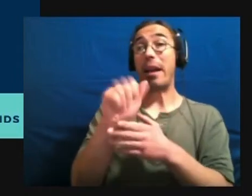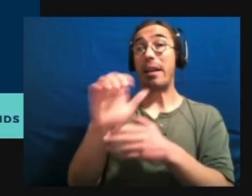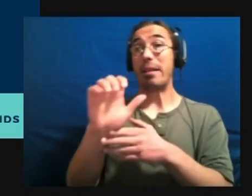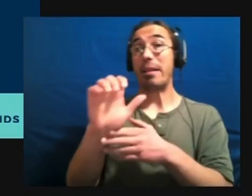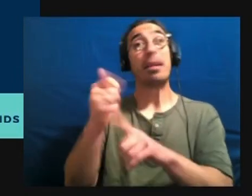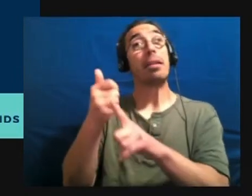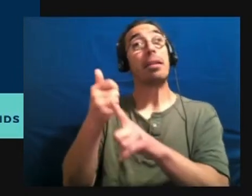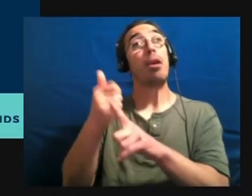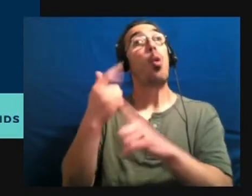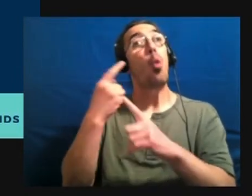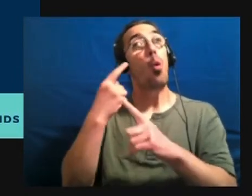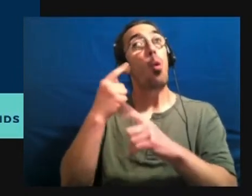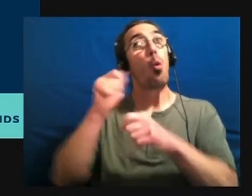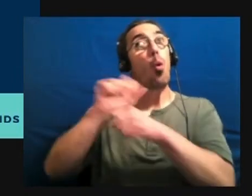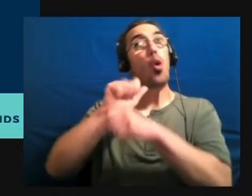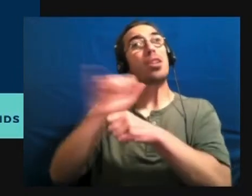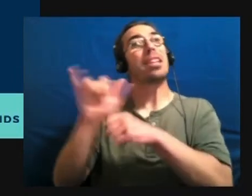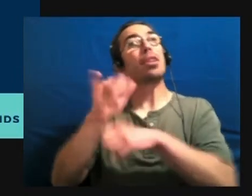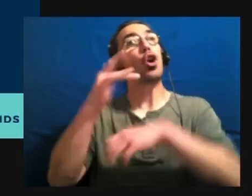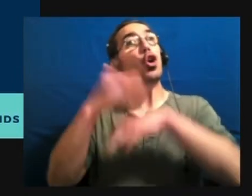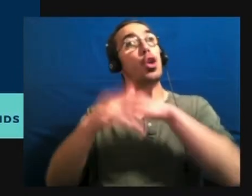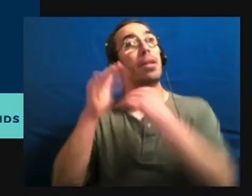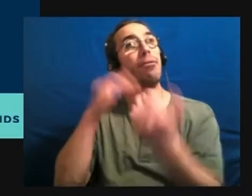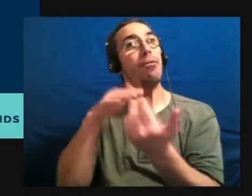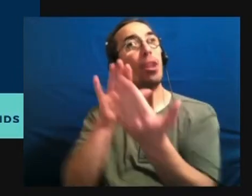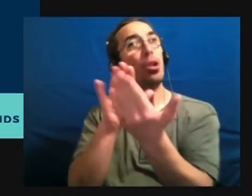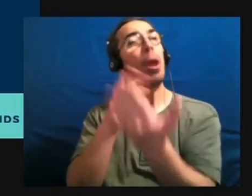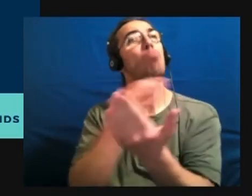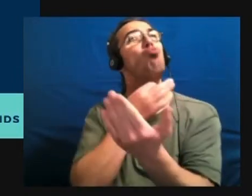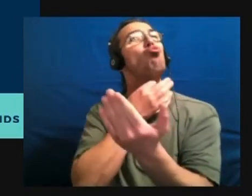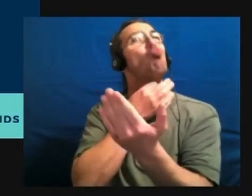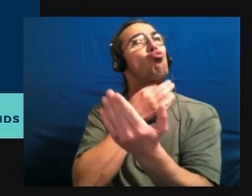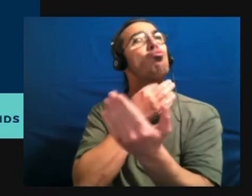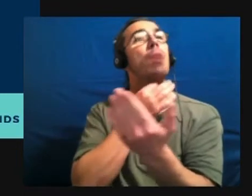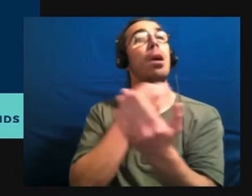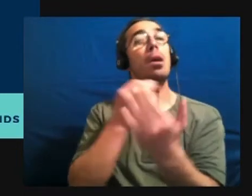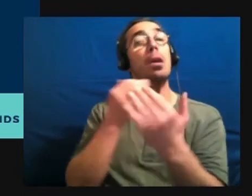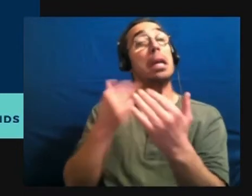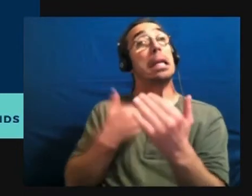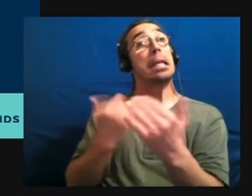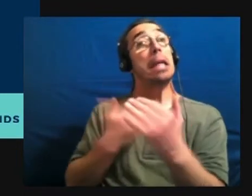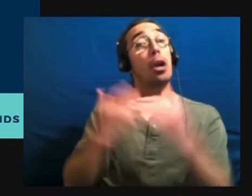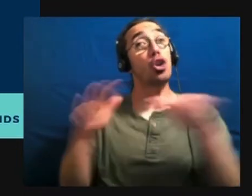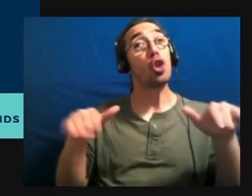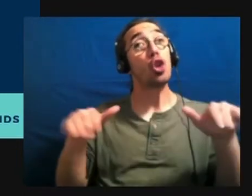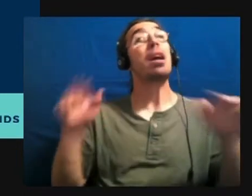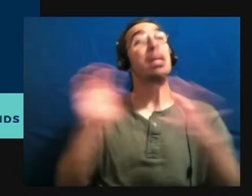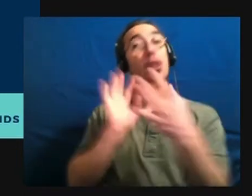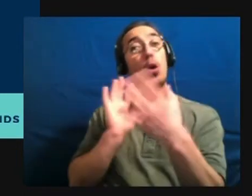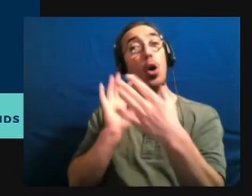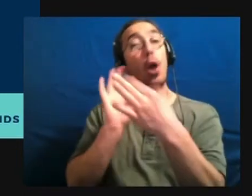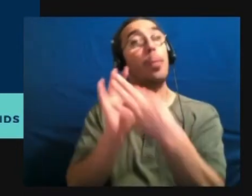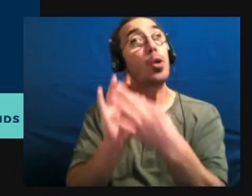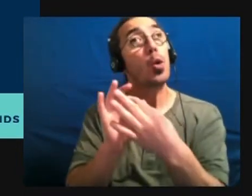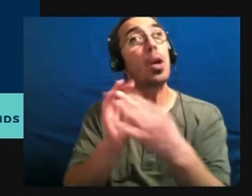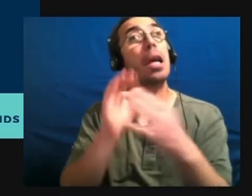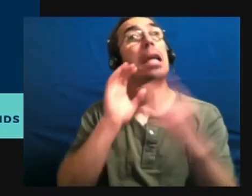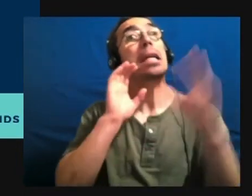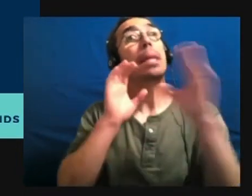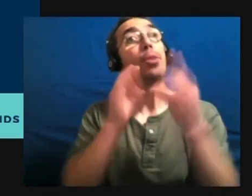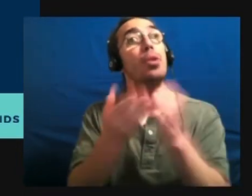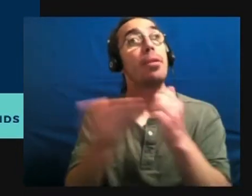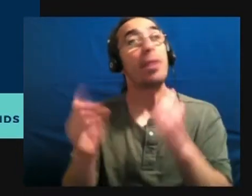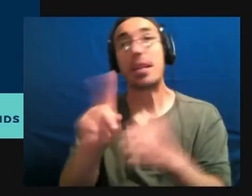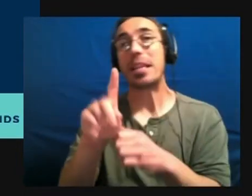as an early intervention? I'm curious about getting younger children access to communication devices to help make their needs